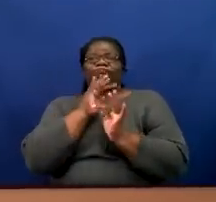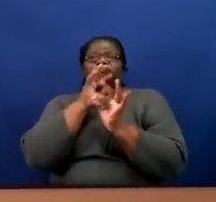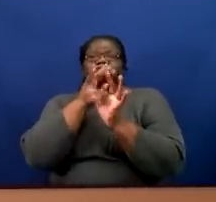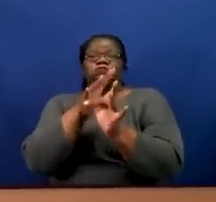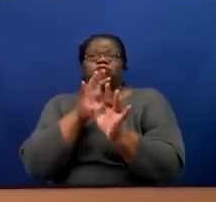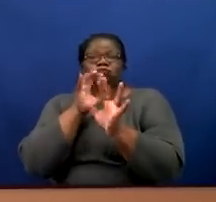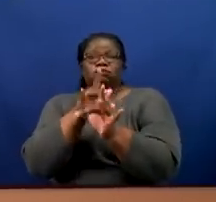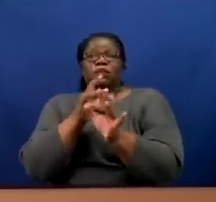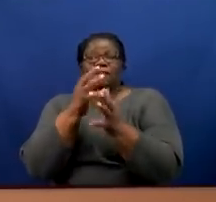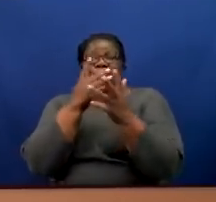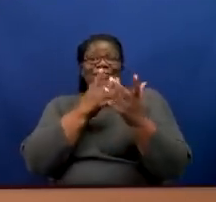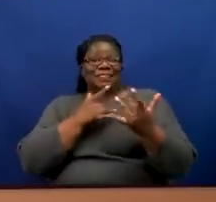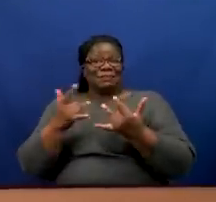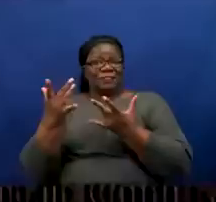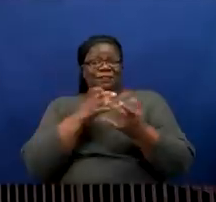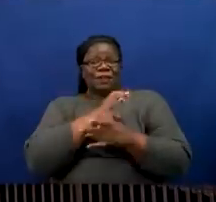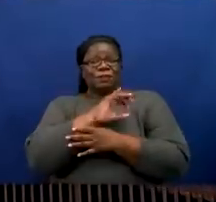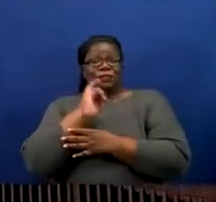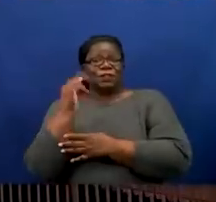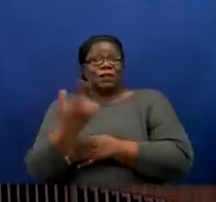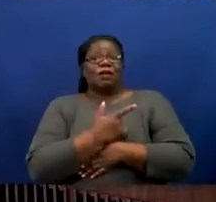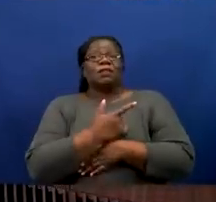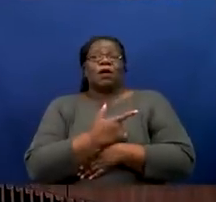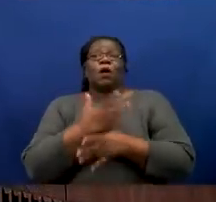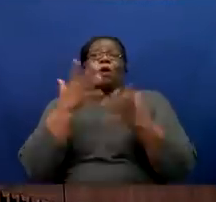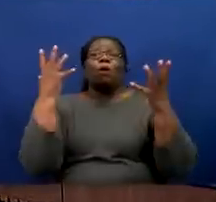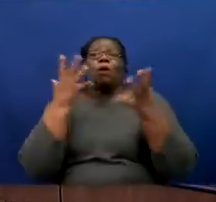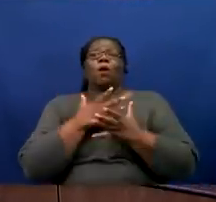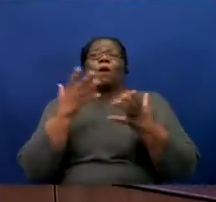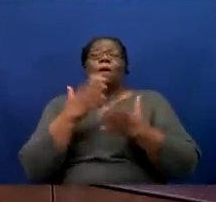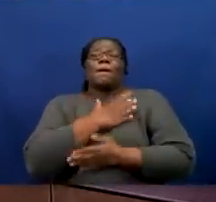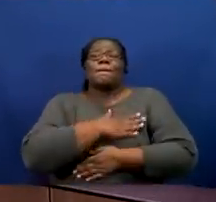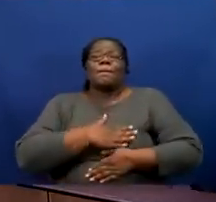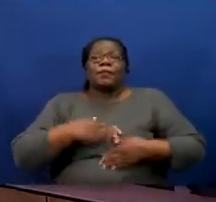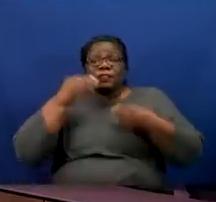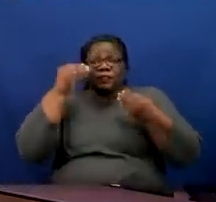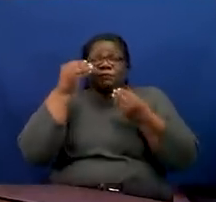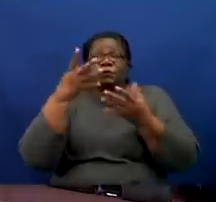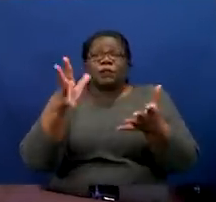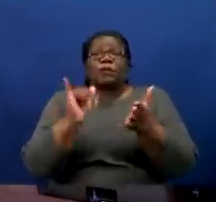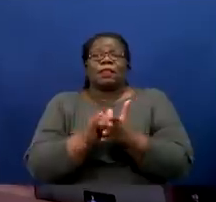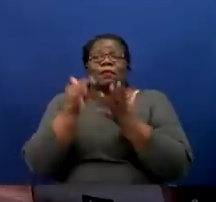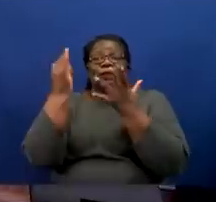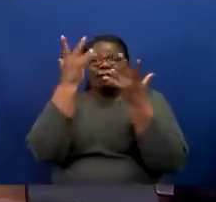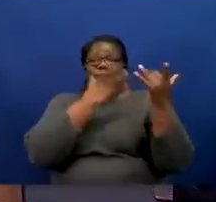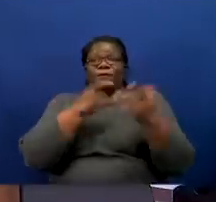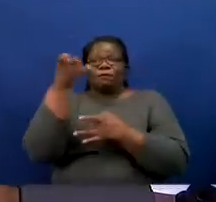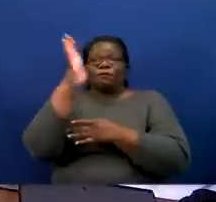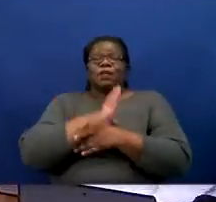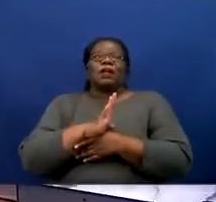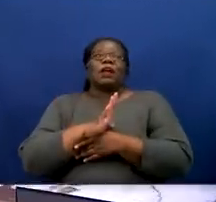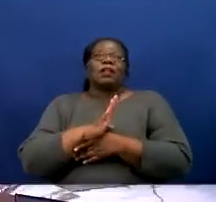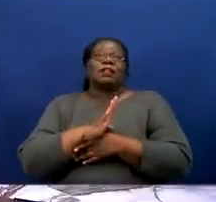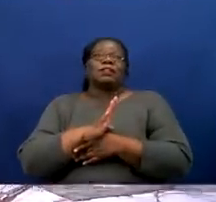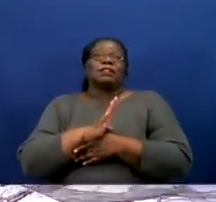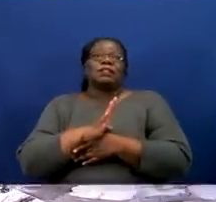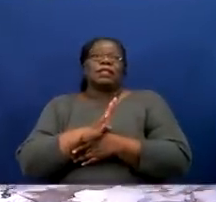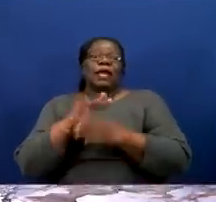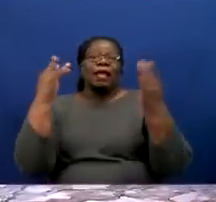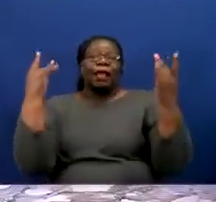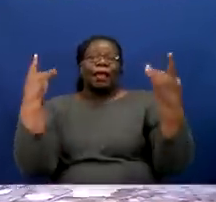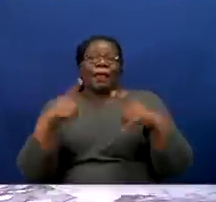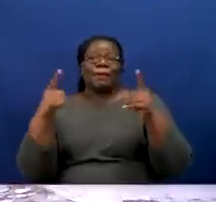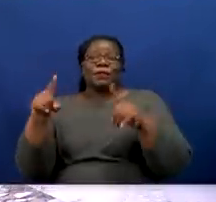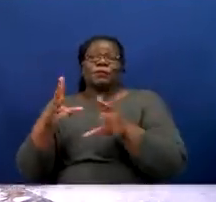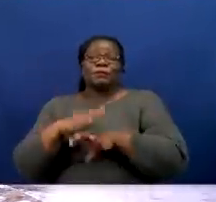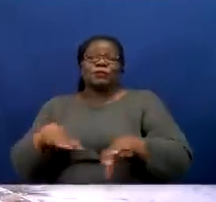on every one of them. Oh, child of God, may I please tell you that when the fire of God falls, you might be able